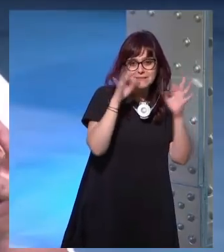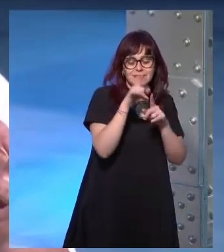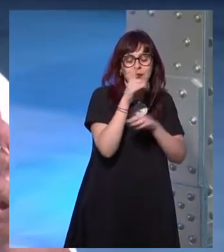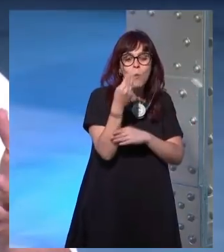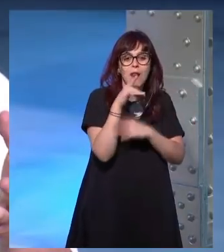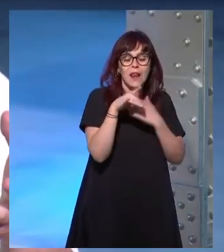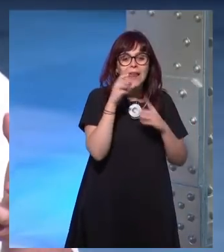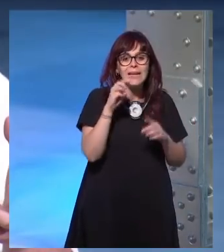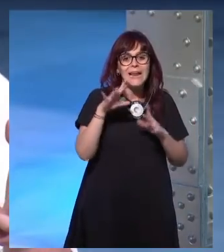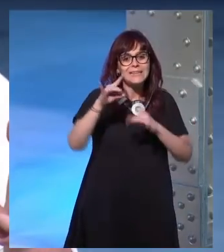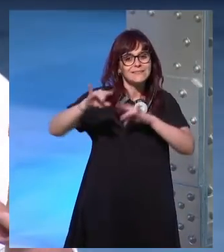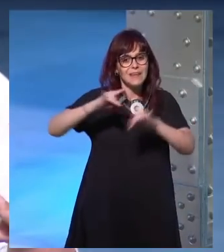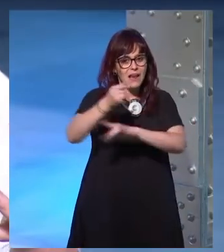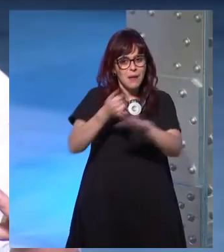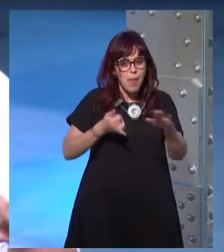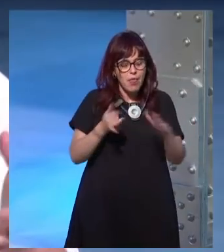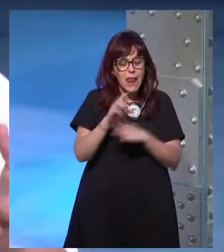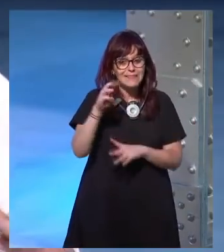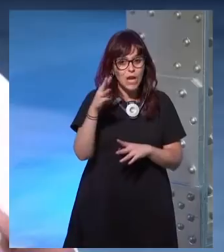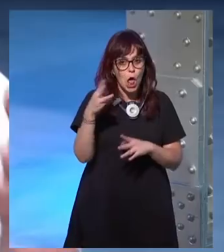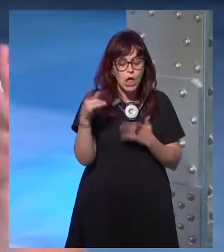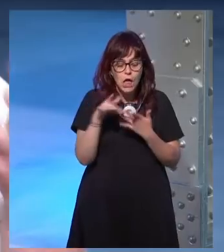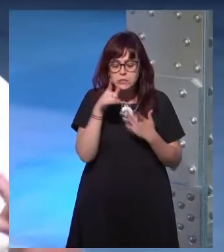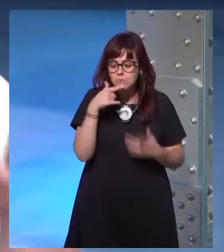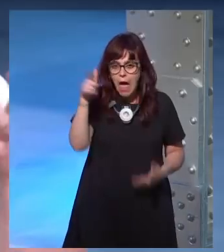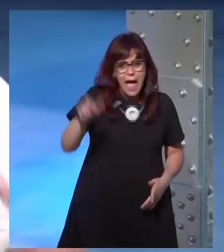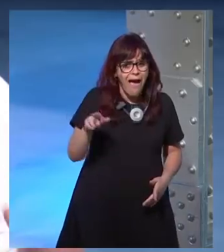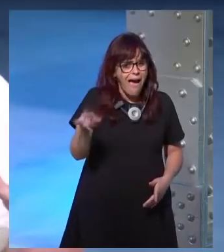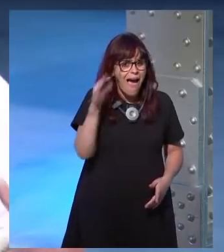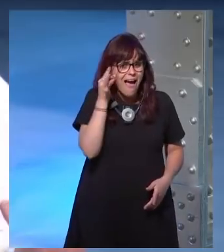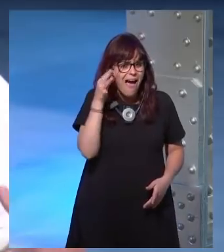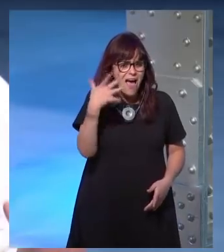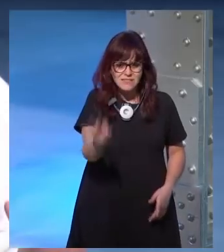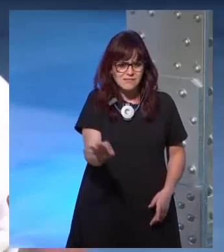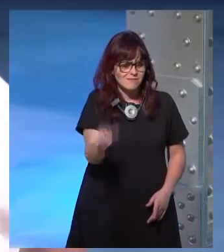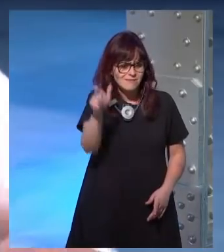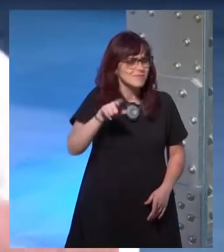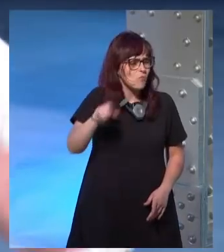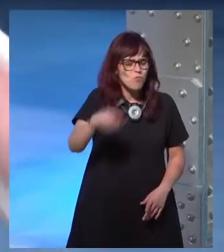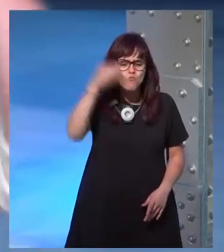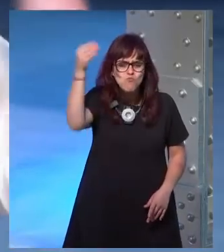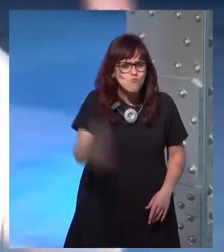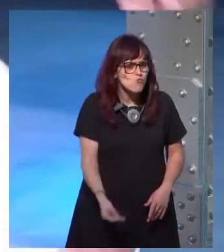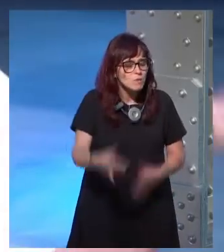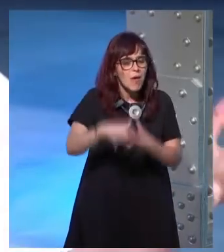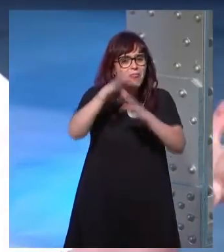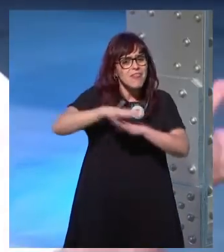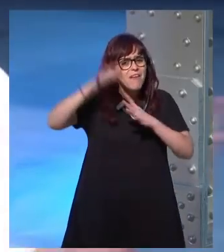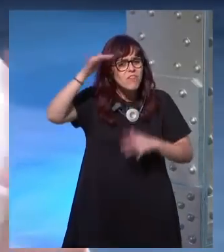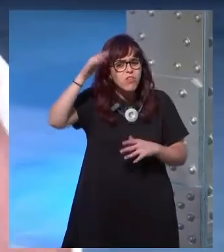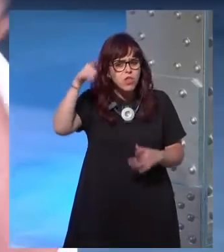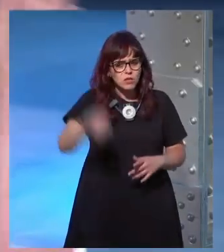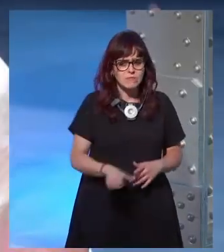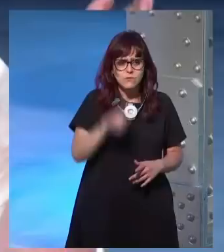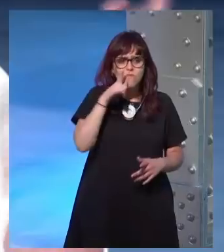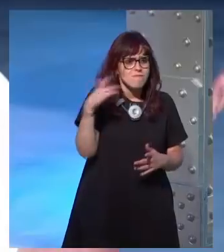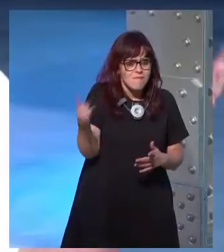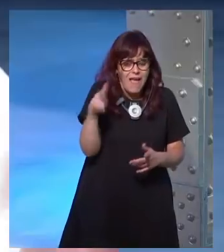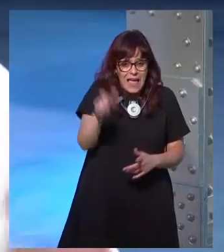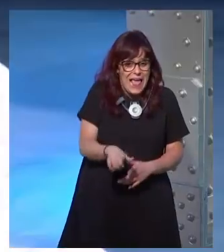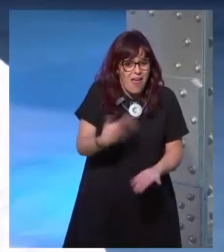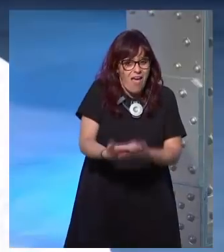like, I am in the presence of a master. This is I'm watching a master of science fiction come into her powers. this